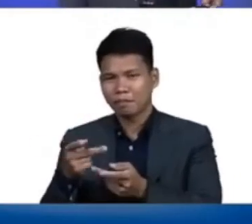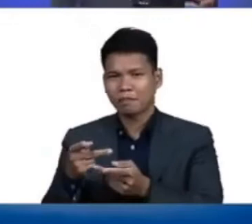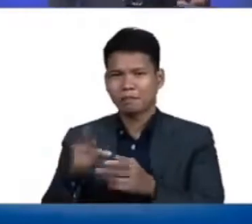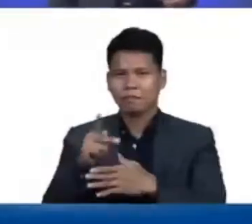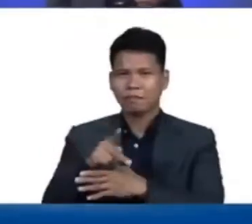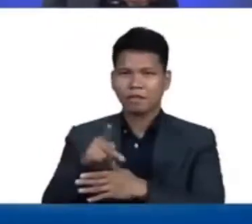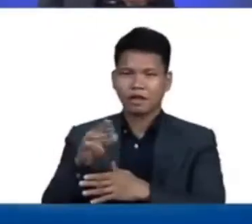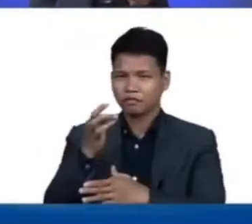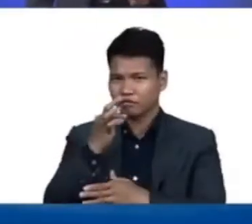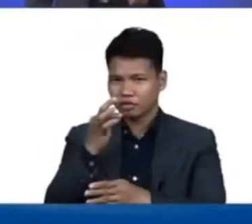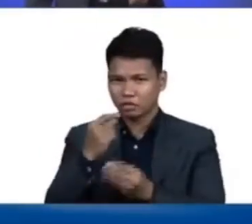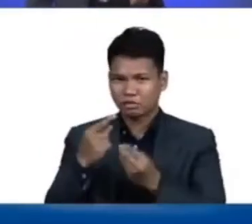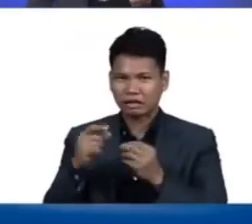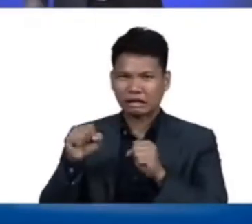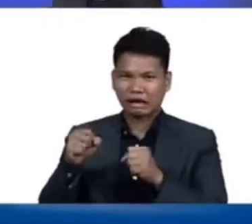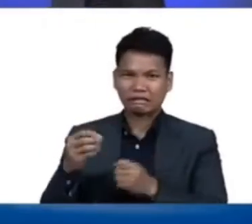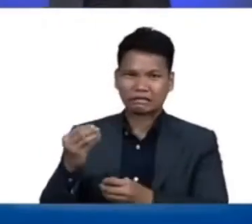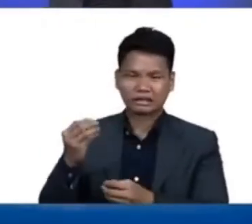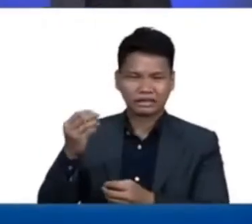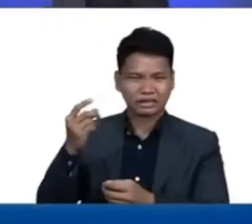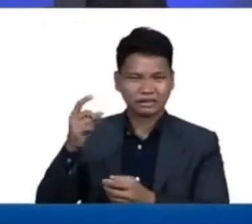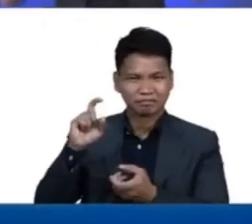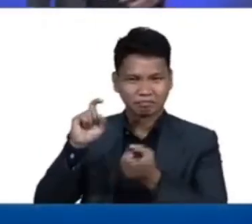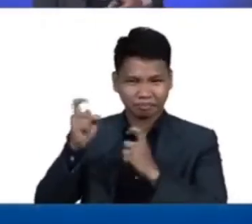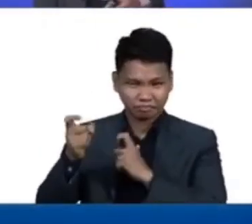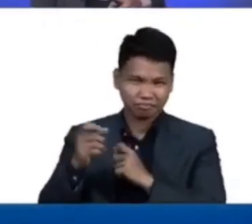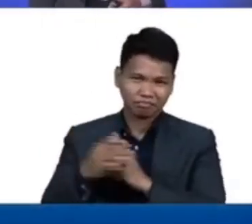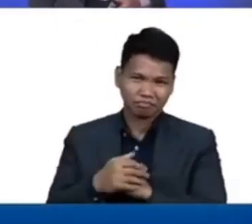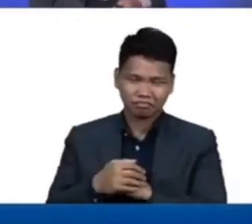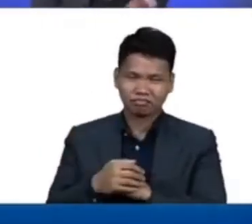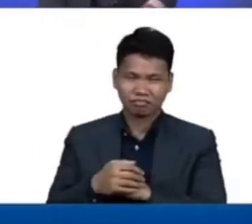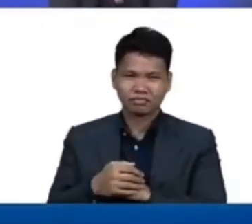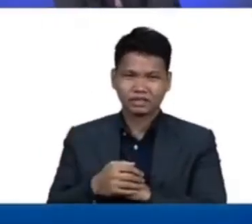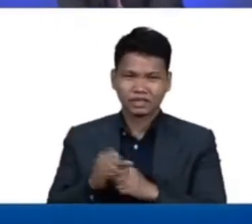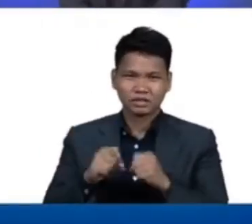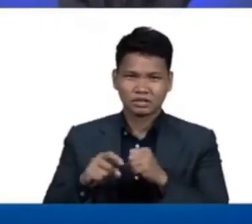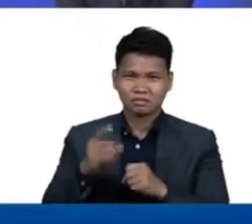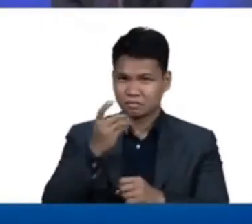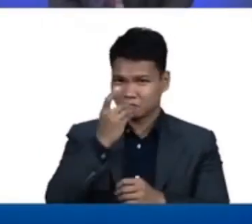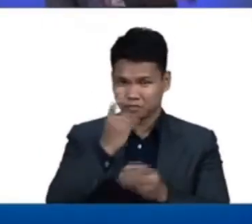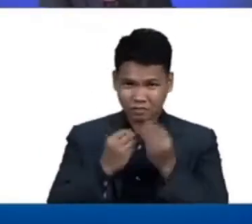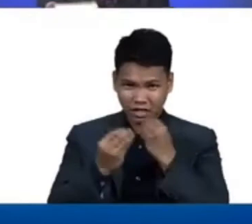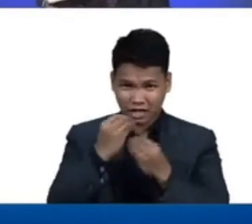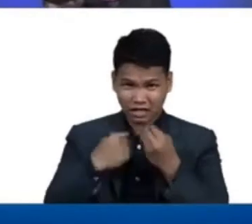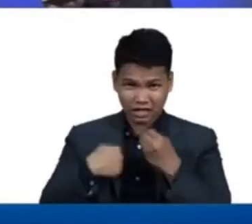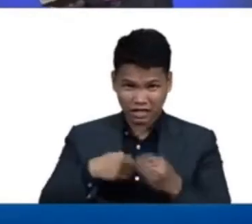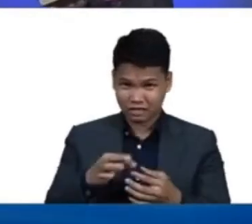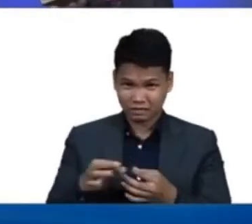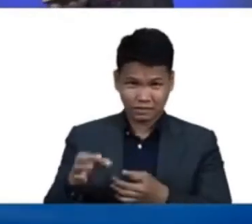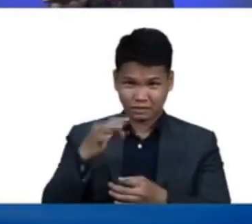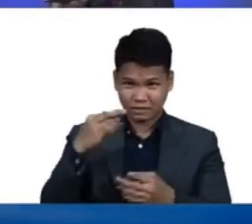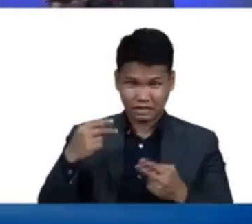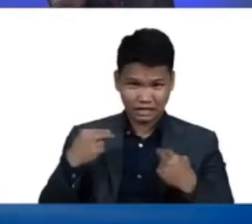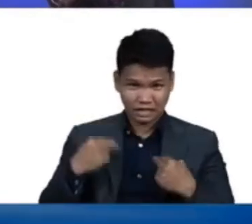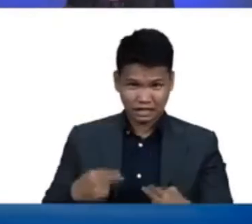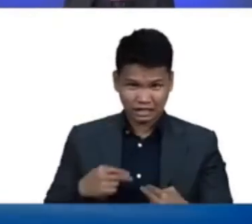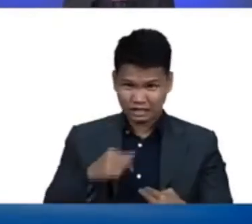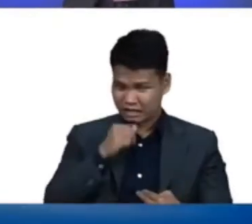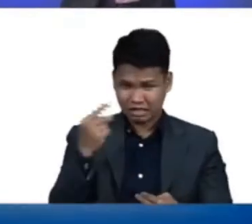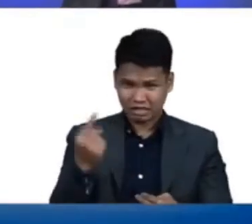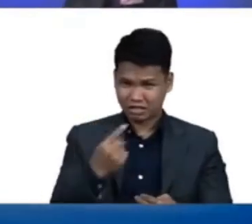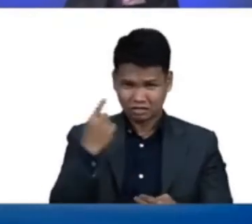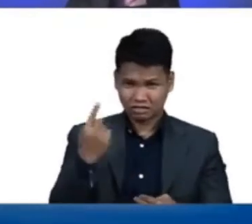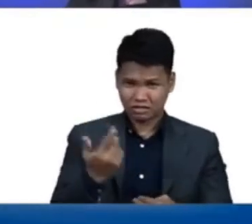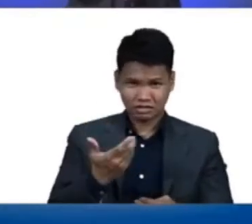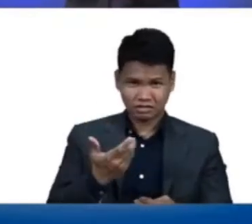properties. Diet for our spiritual health hindi lamang po sa ating physical bagkos